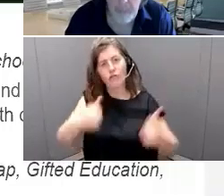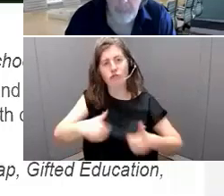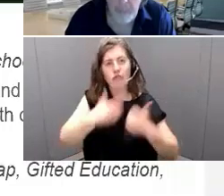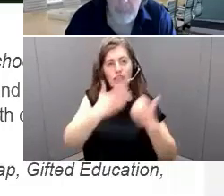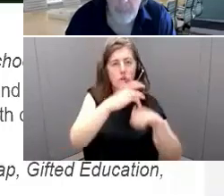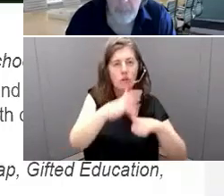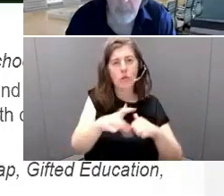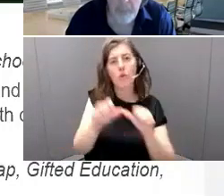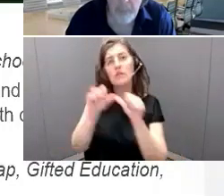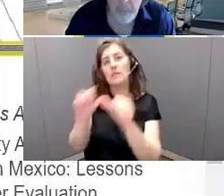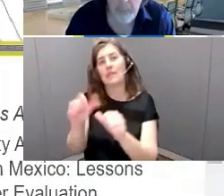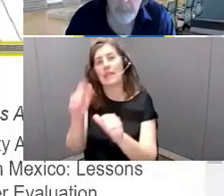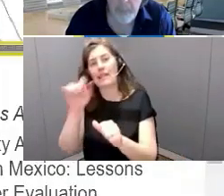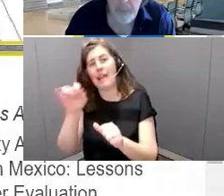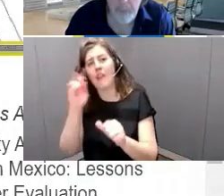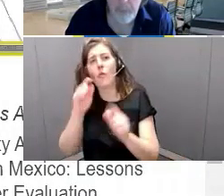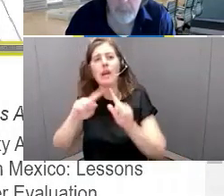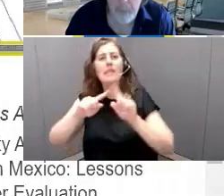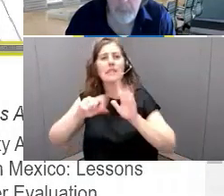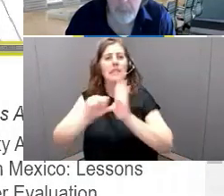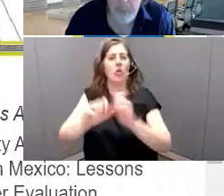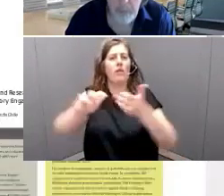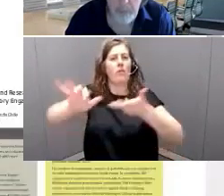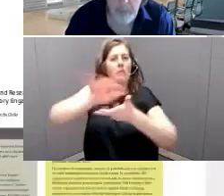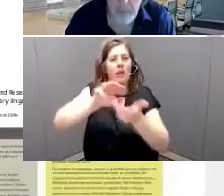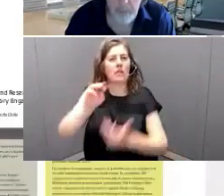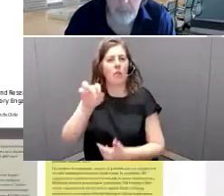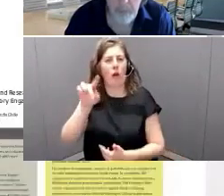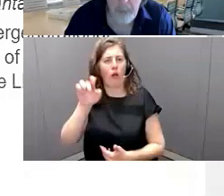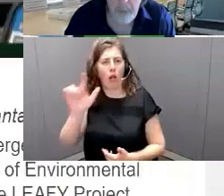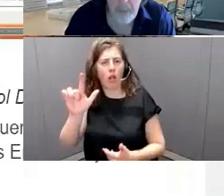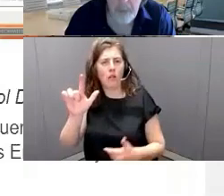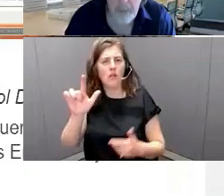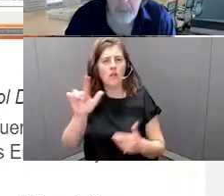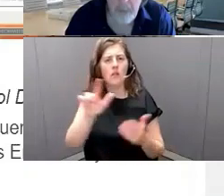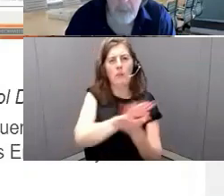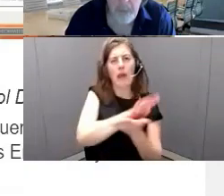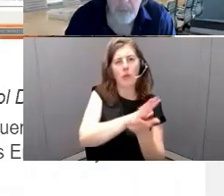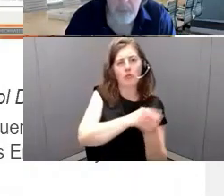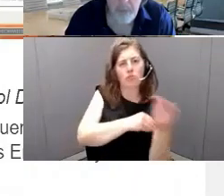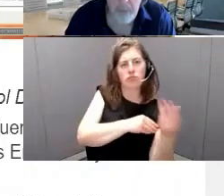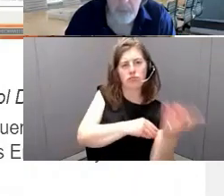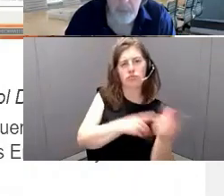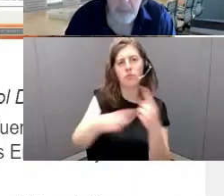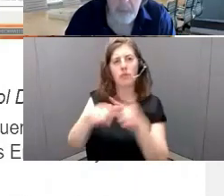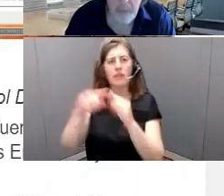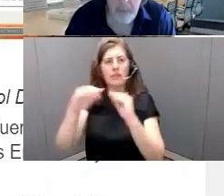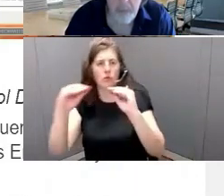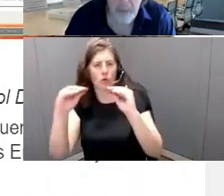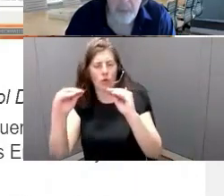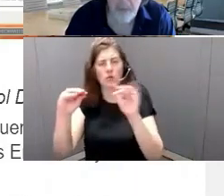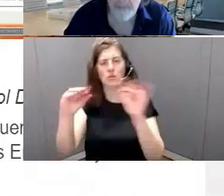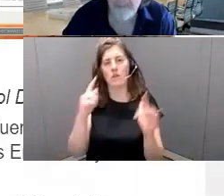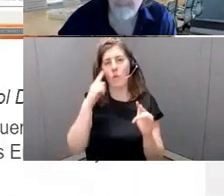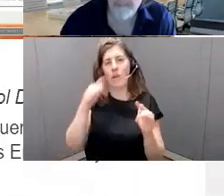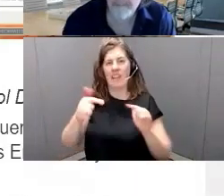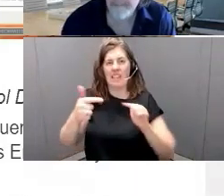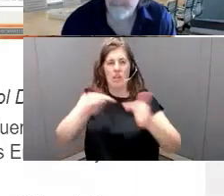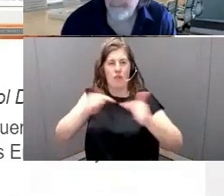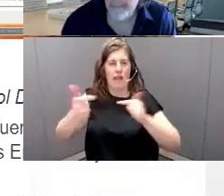to continue to do a mixed model, and our for this